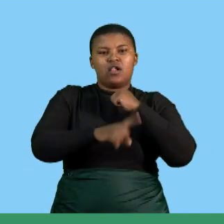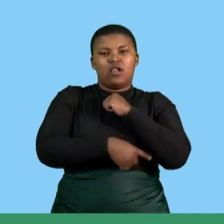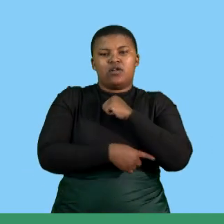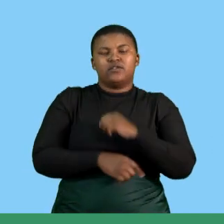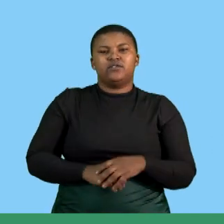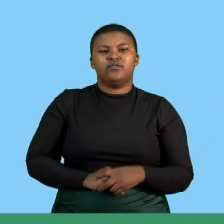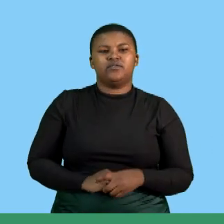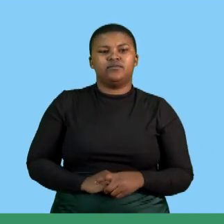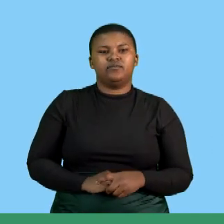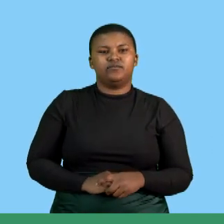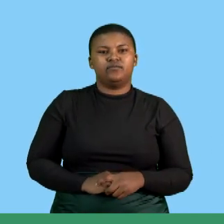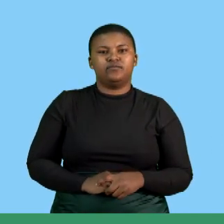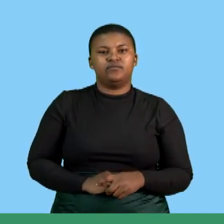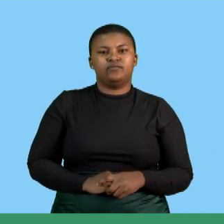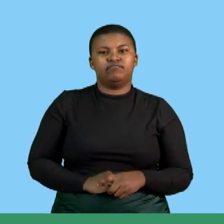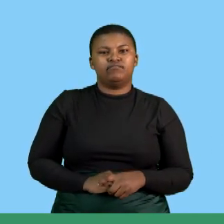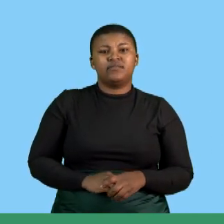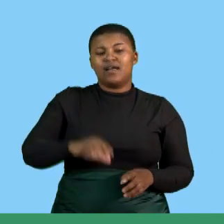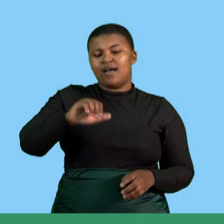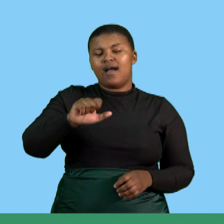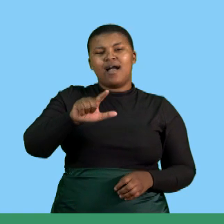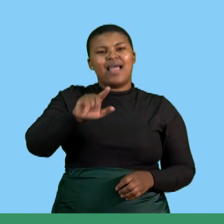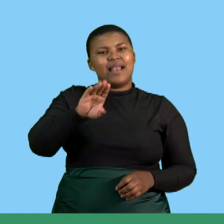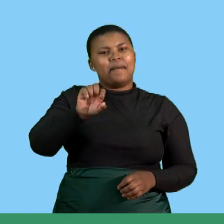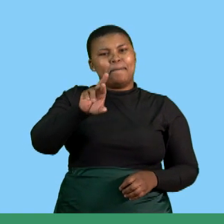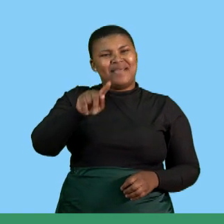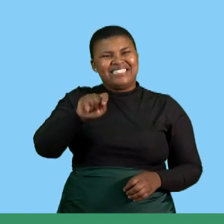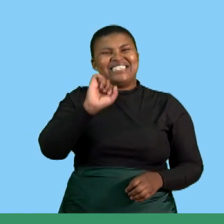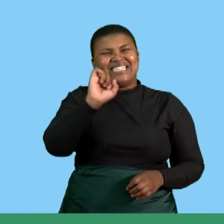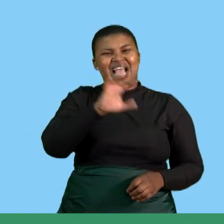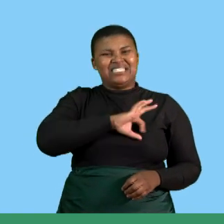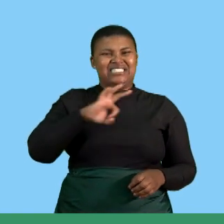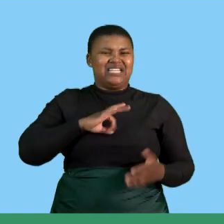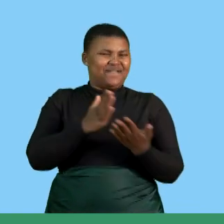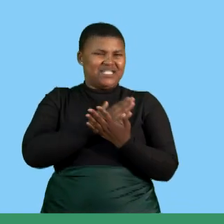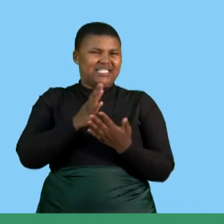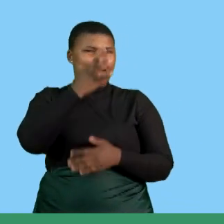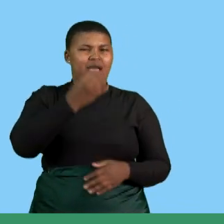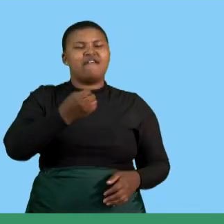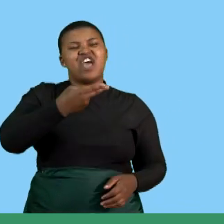then our last statement, some of Albert's employees have